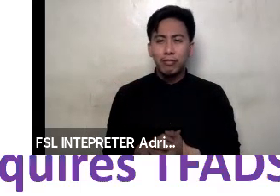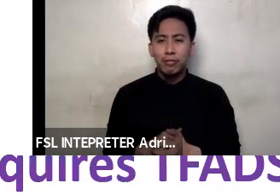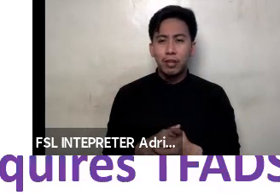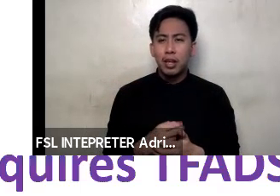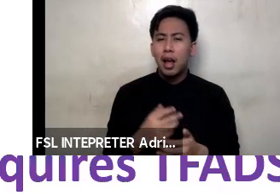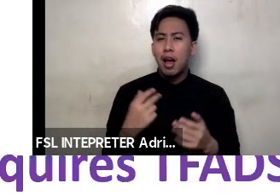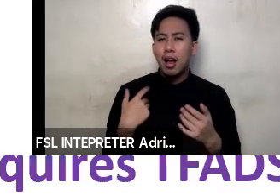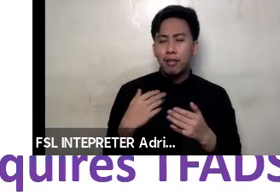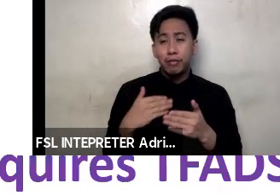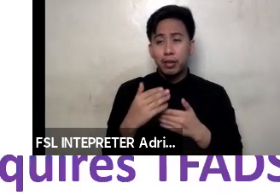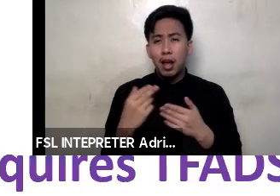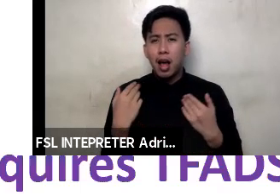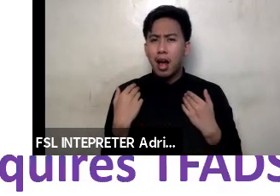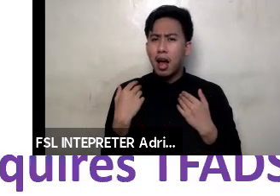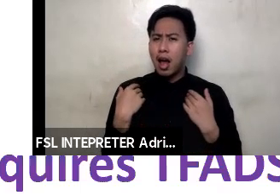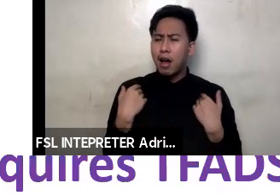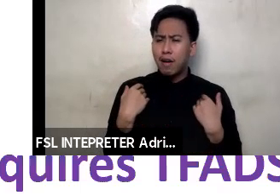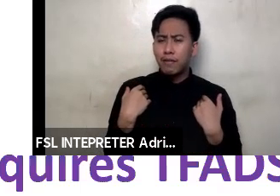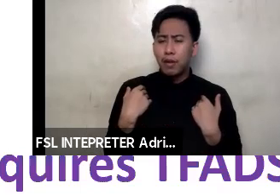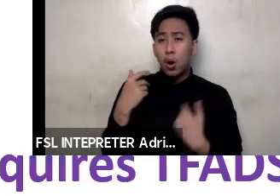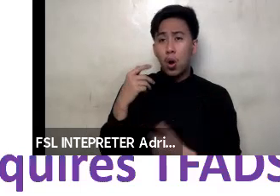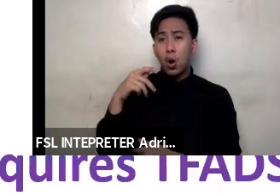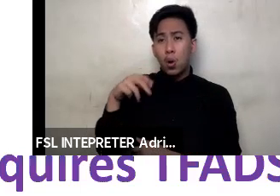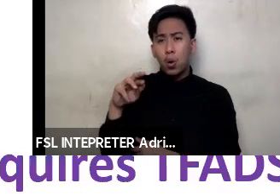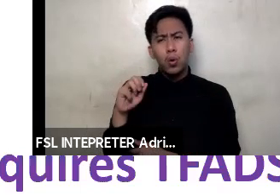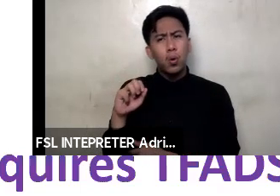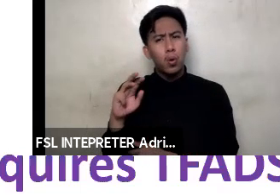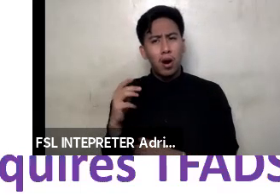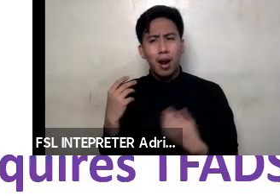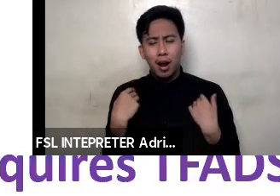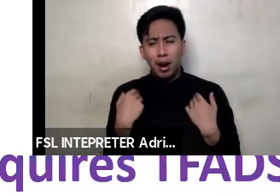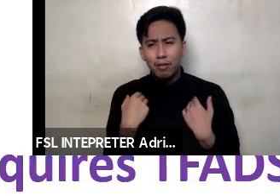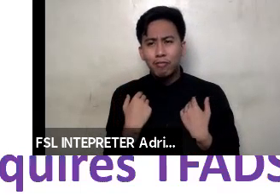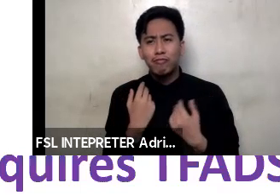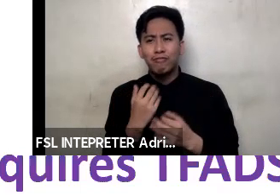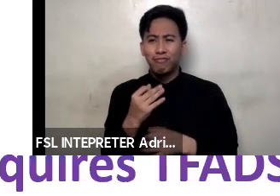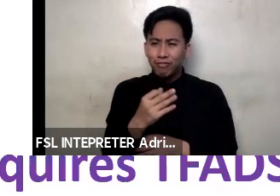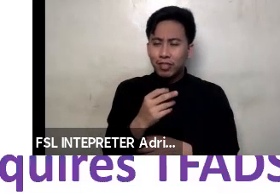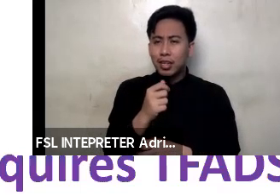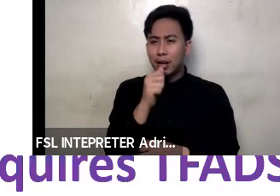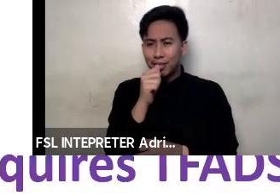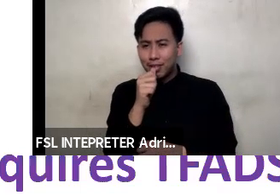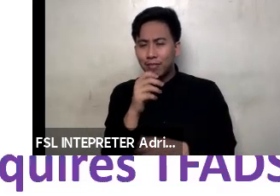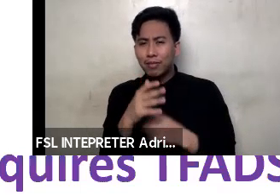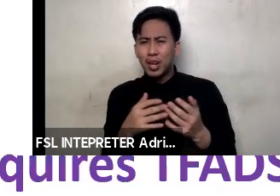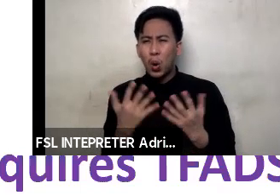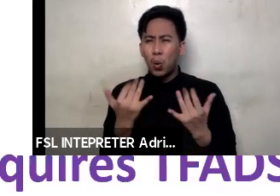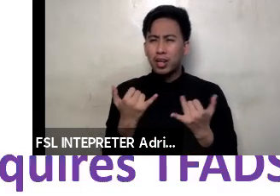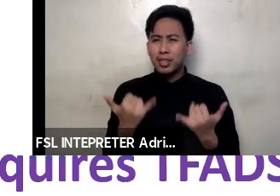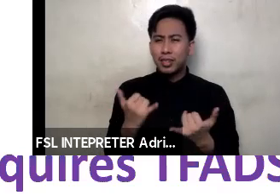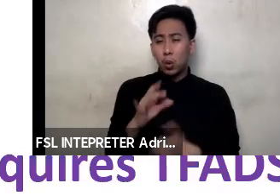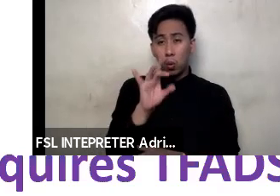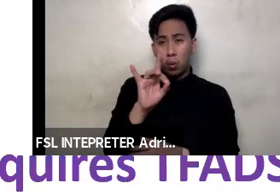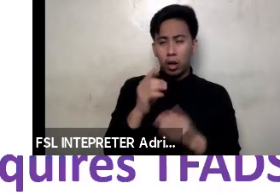eggs, milk, dairy. The reason bakit na ginawa natin siyang 8 food groups, mainly because the purpose is hindi lahat